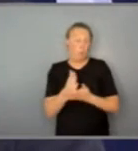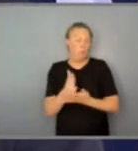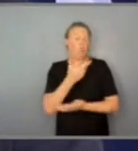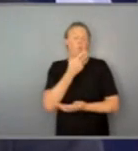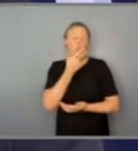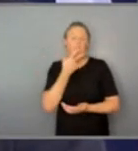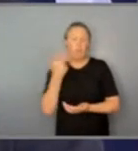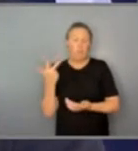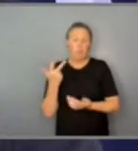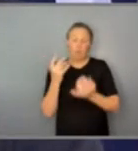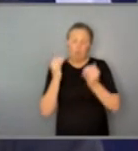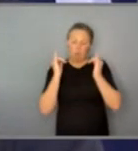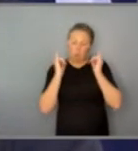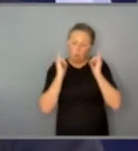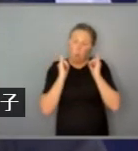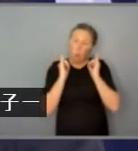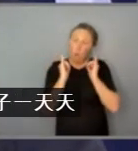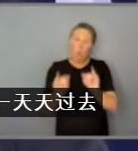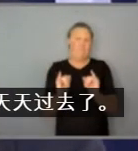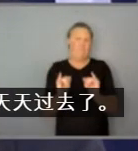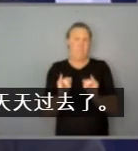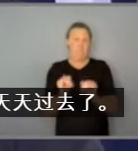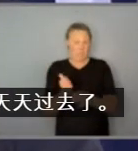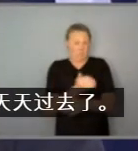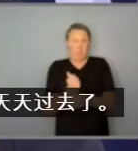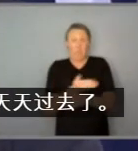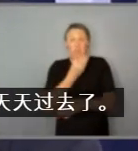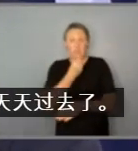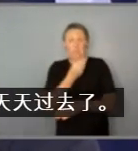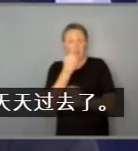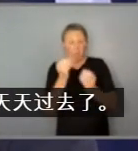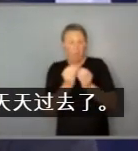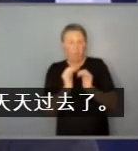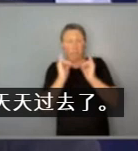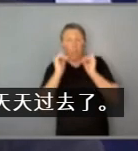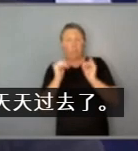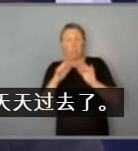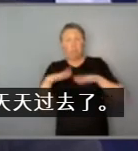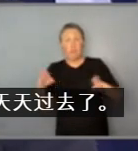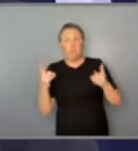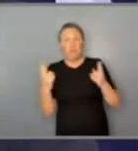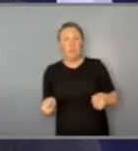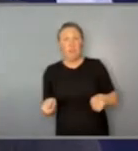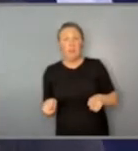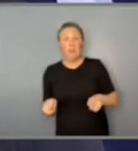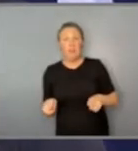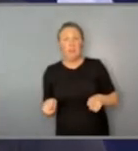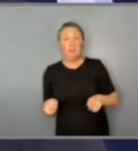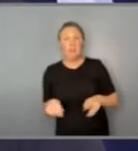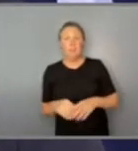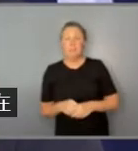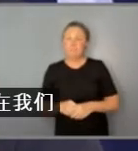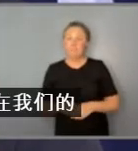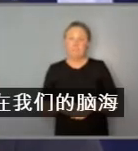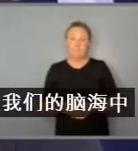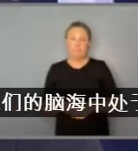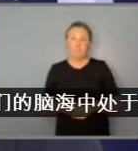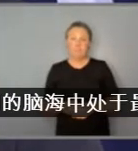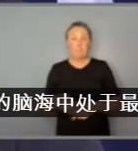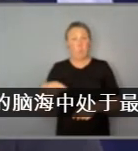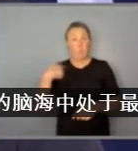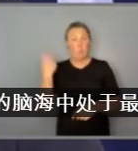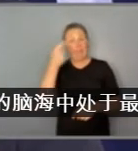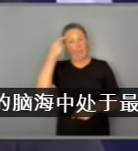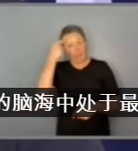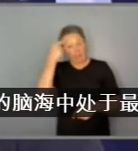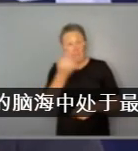event. And while the days pass from the day that this tragedy occurred, you are very much in the forefront of our minds as